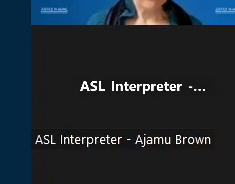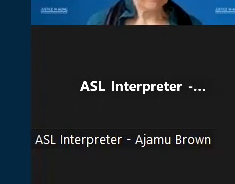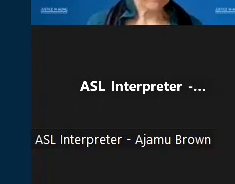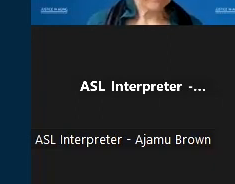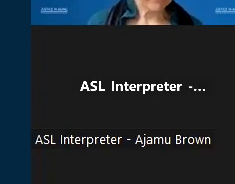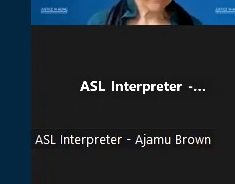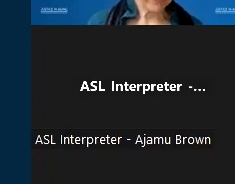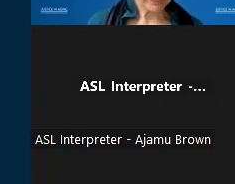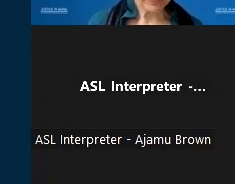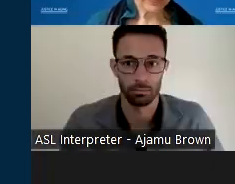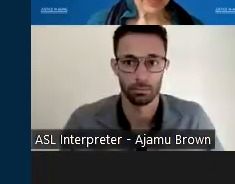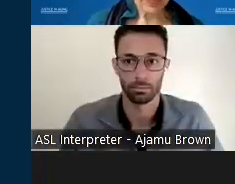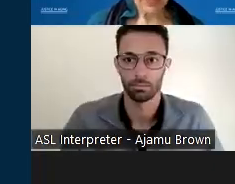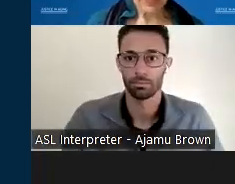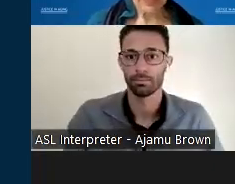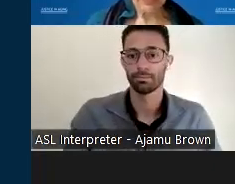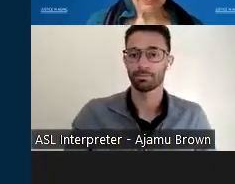How do you want to welcome us back, or?